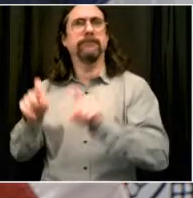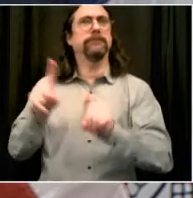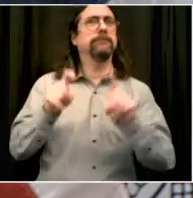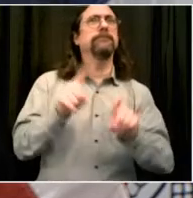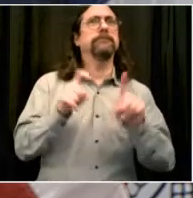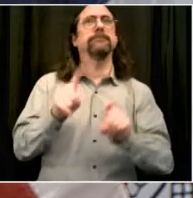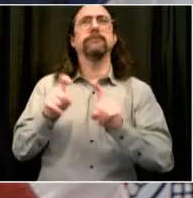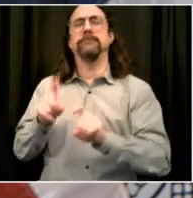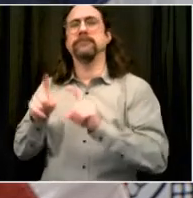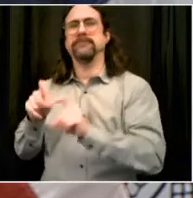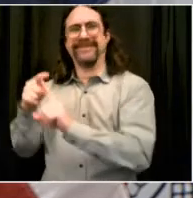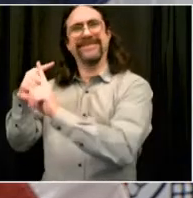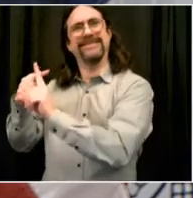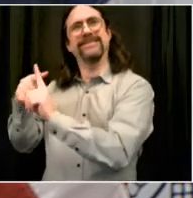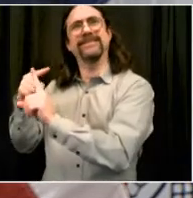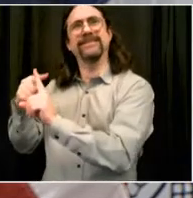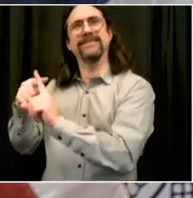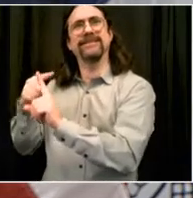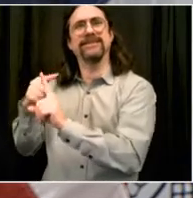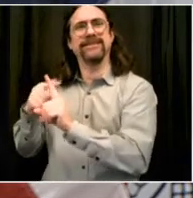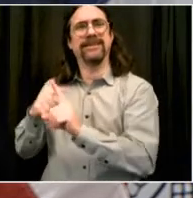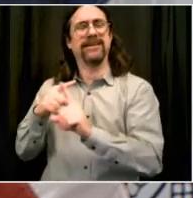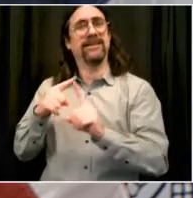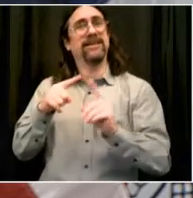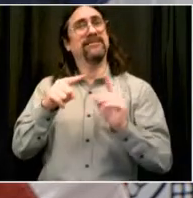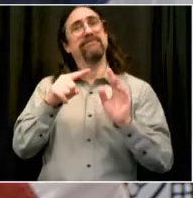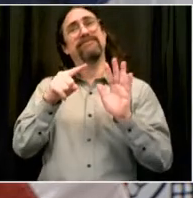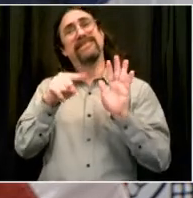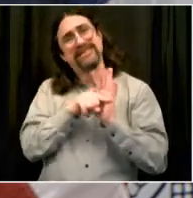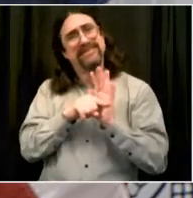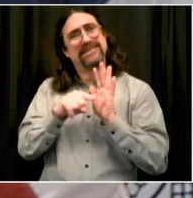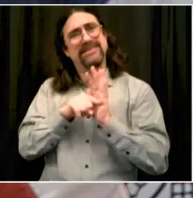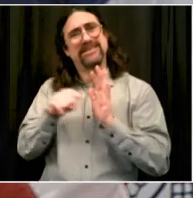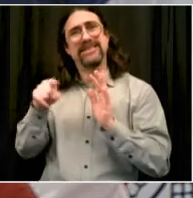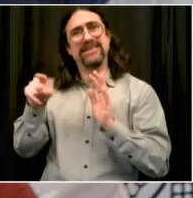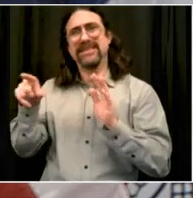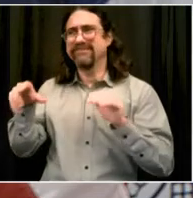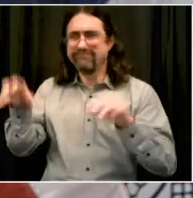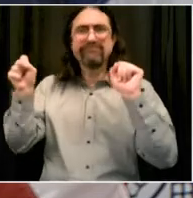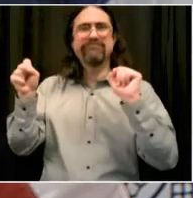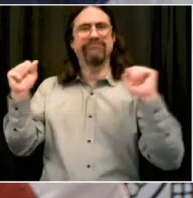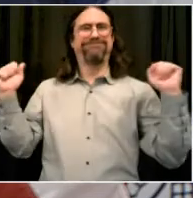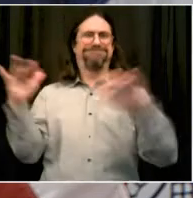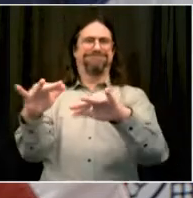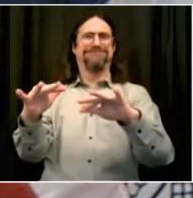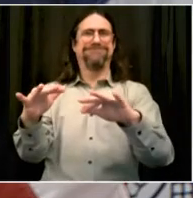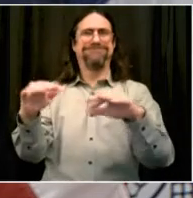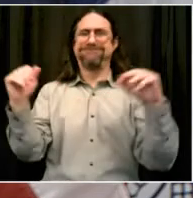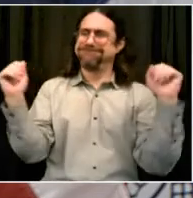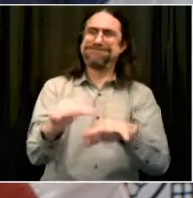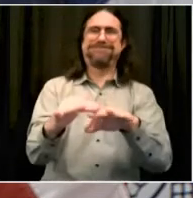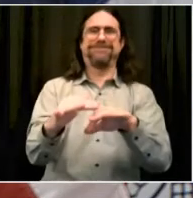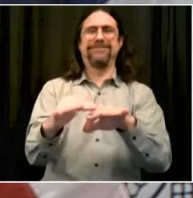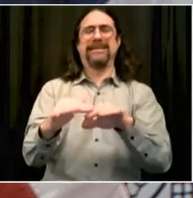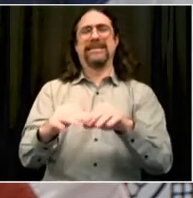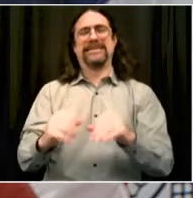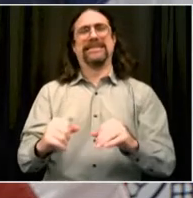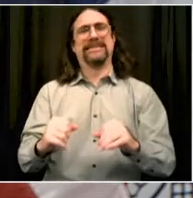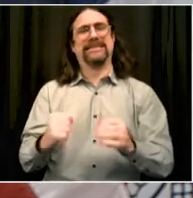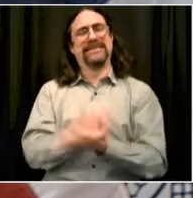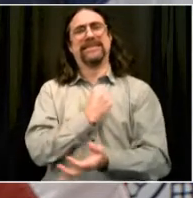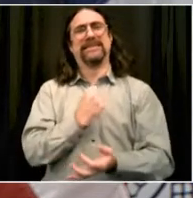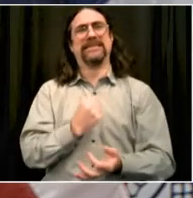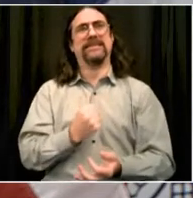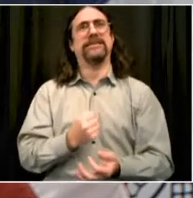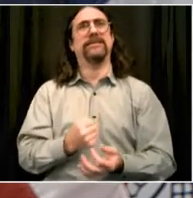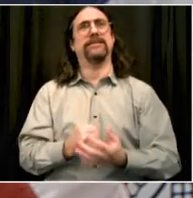We're going to have that very clear dialogue with some of the community leadership, And if we don't see that, if we see